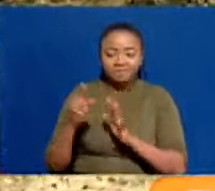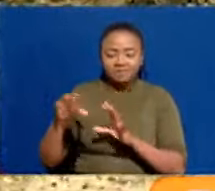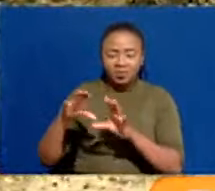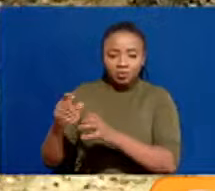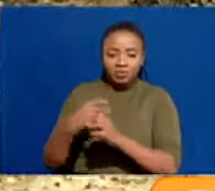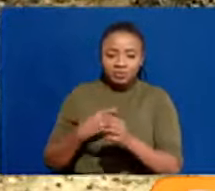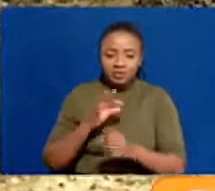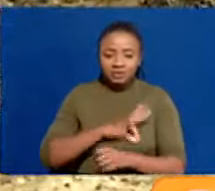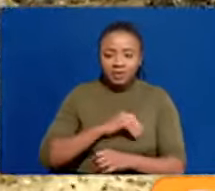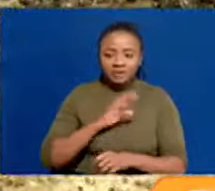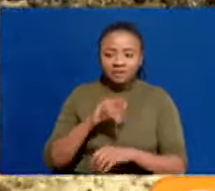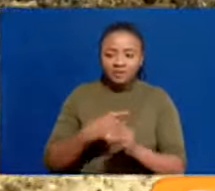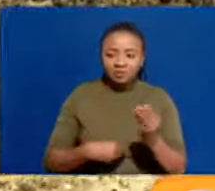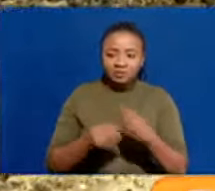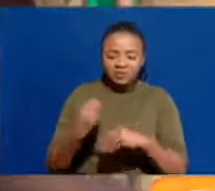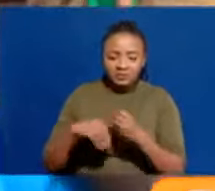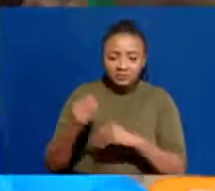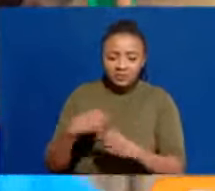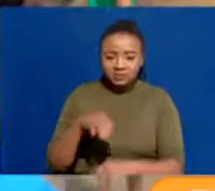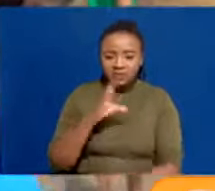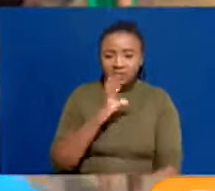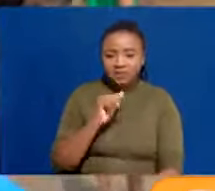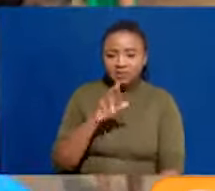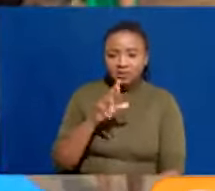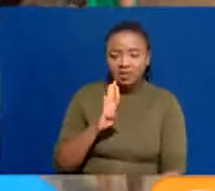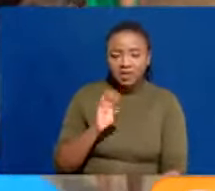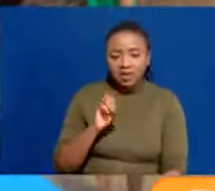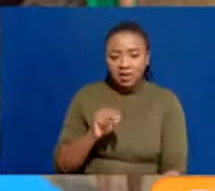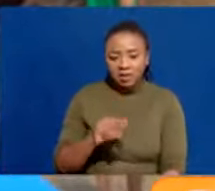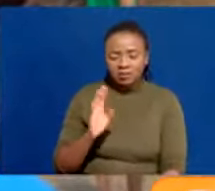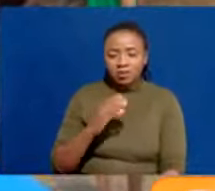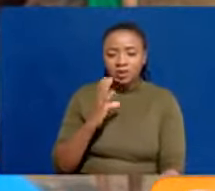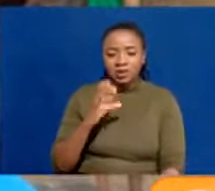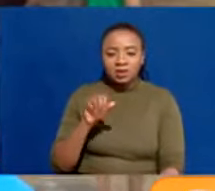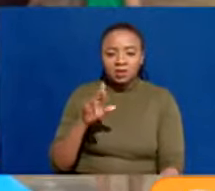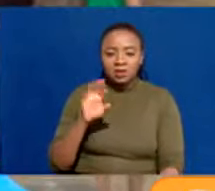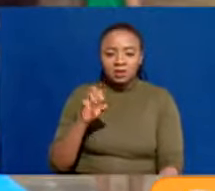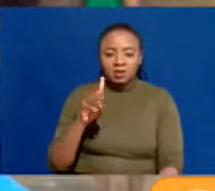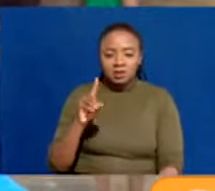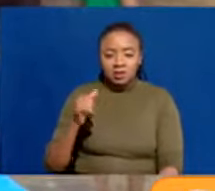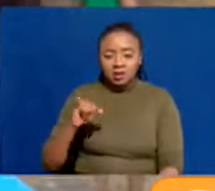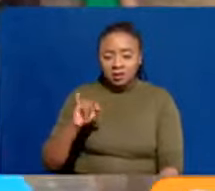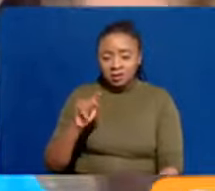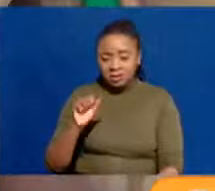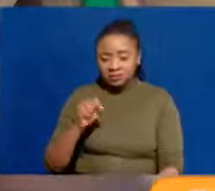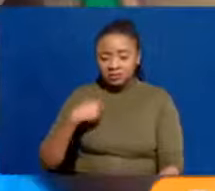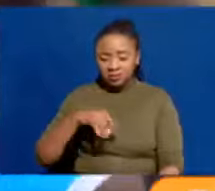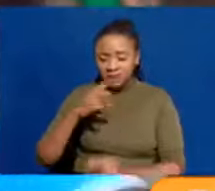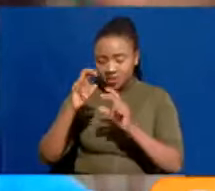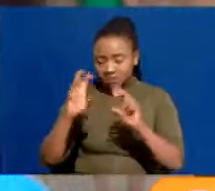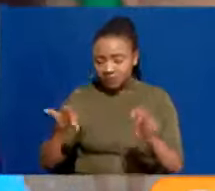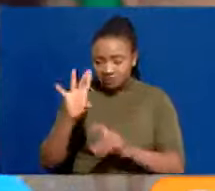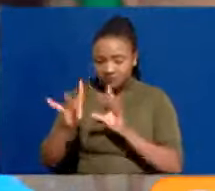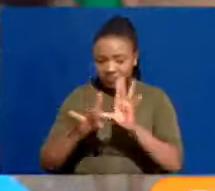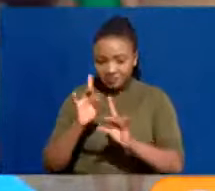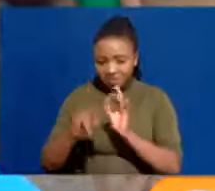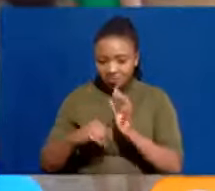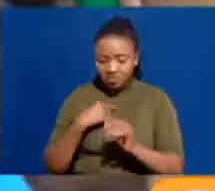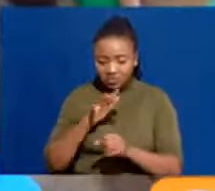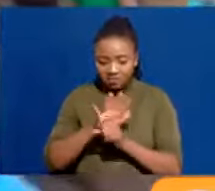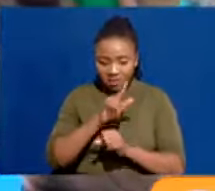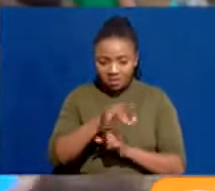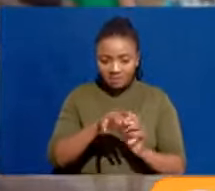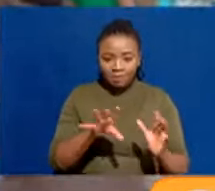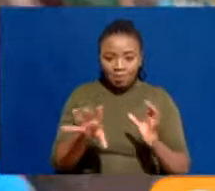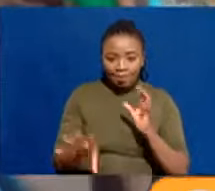by selling carbon credits. Tumeweza kufanya utafiti, tukabaini kwamba mikoko inaweza